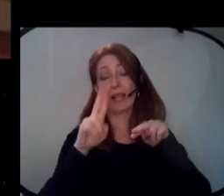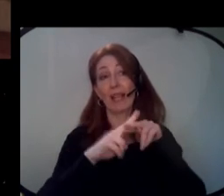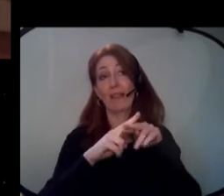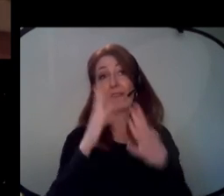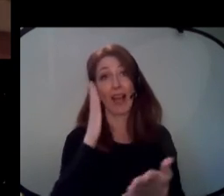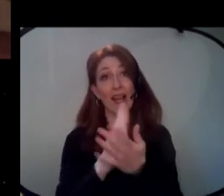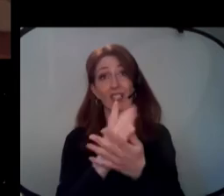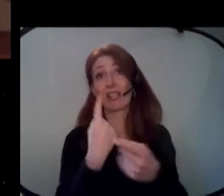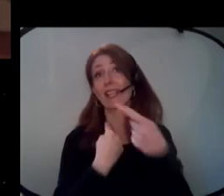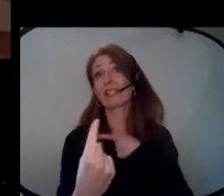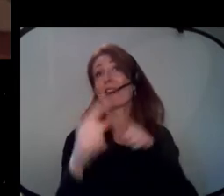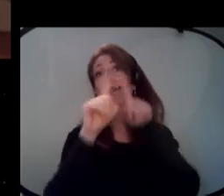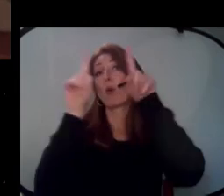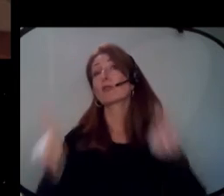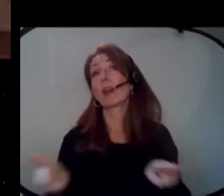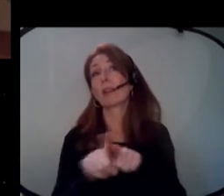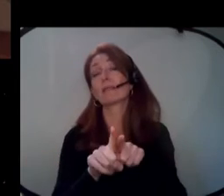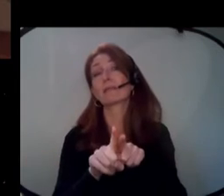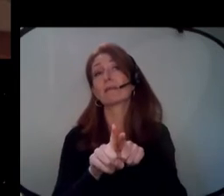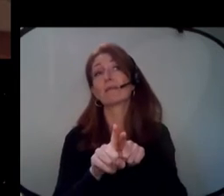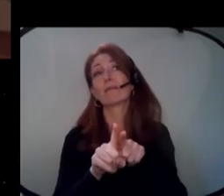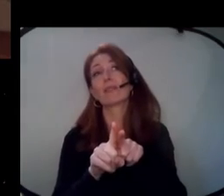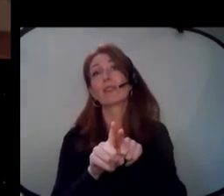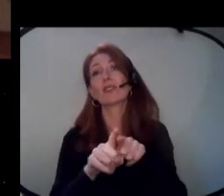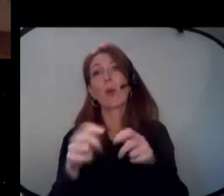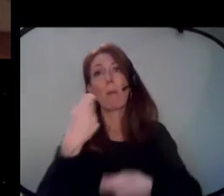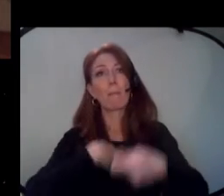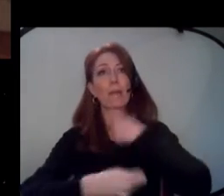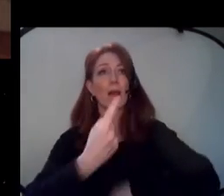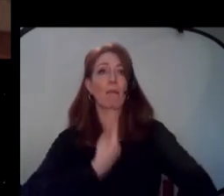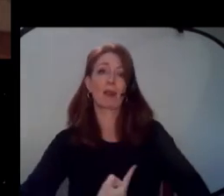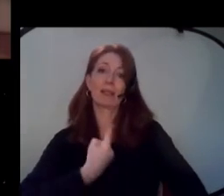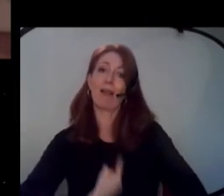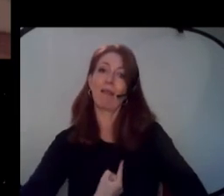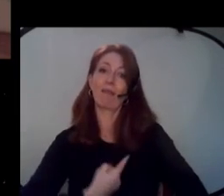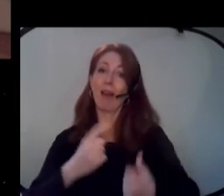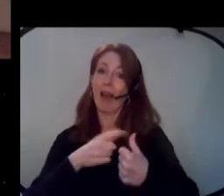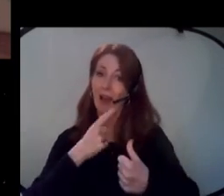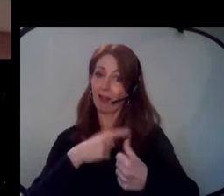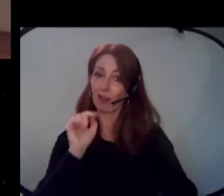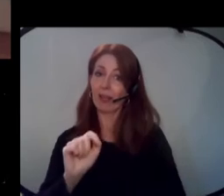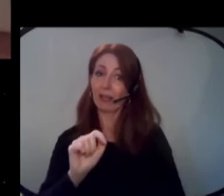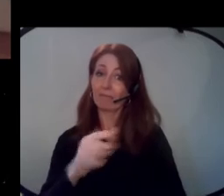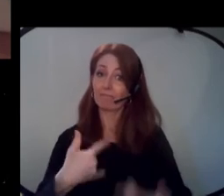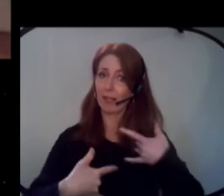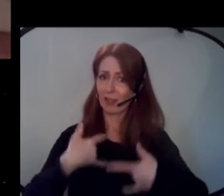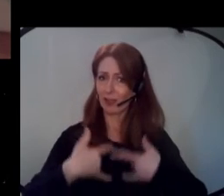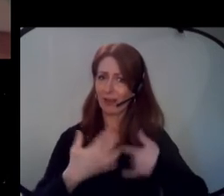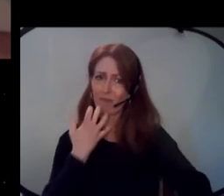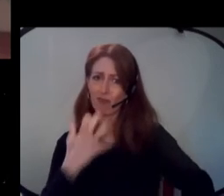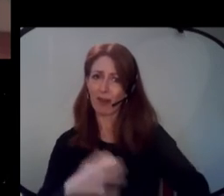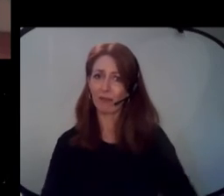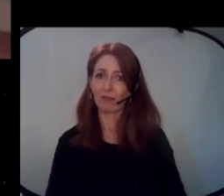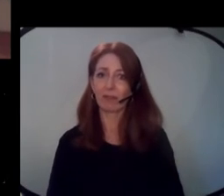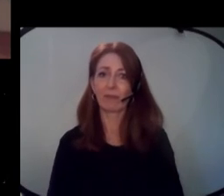show herself as the allegory for painting, that's really interesting and quite bold actually. And